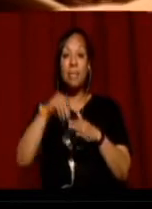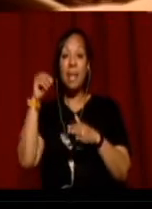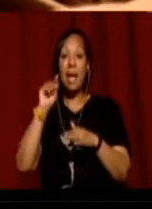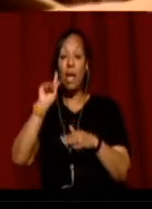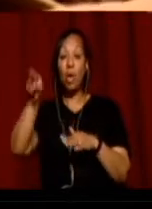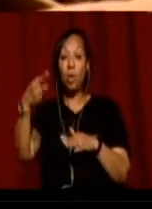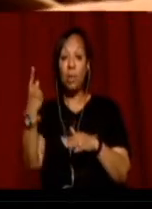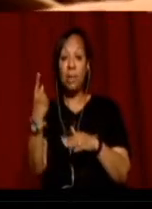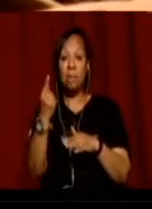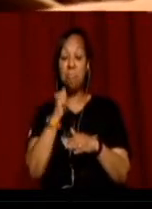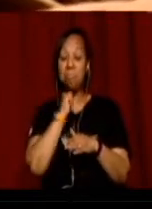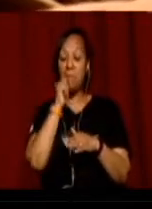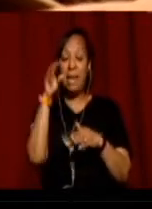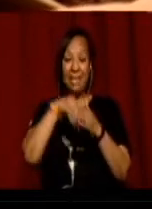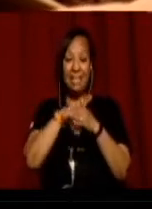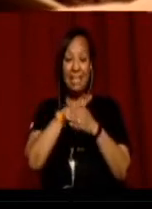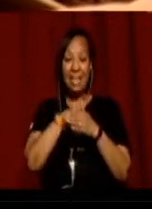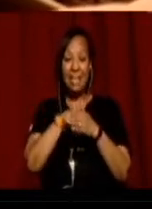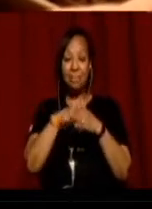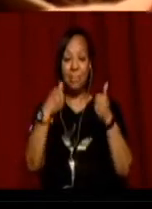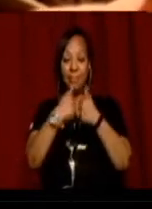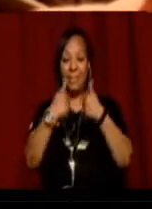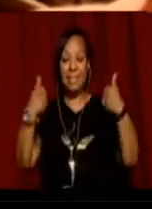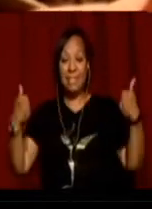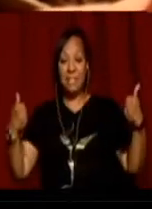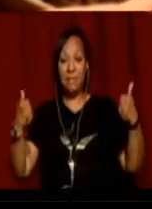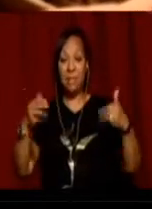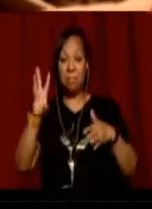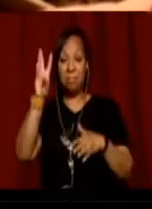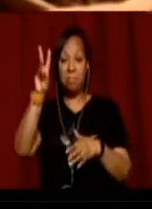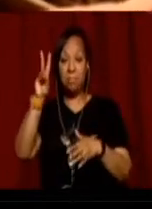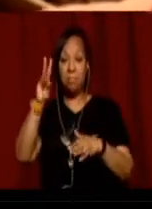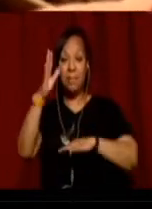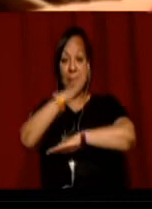not inside. And the tables have to be 6 feet apart.